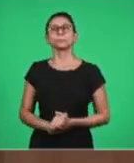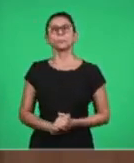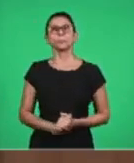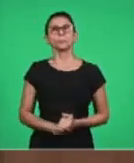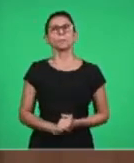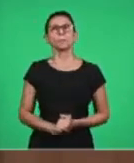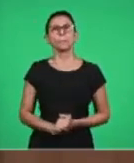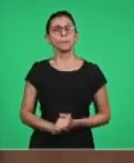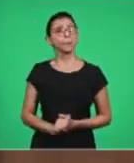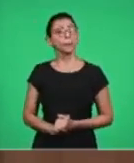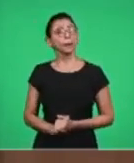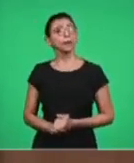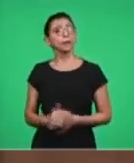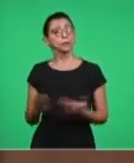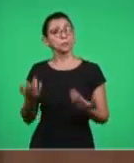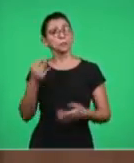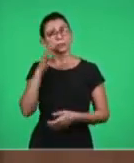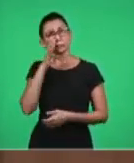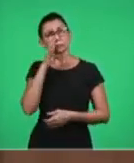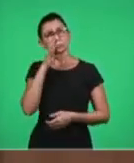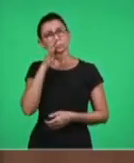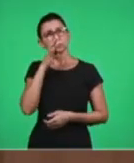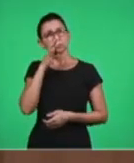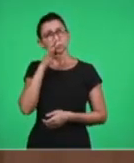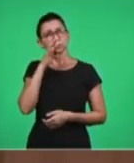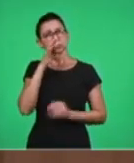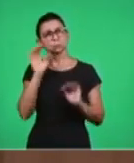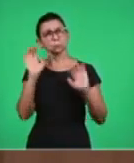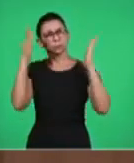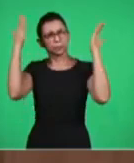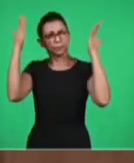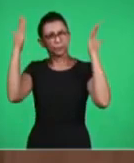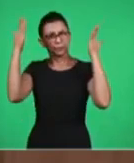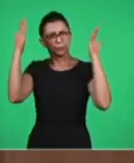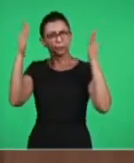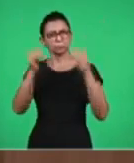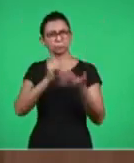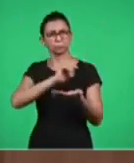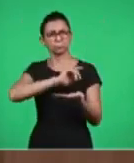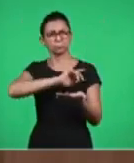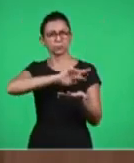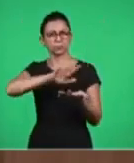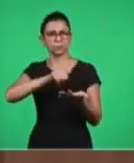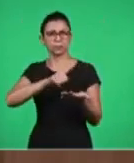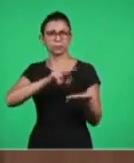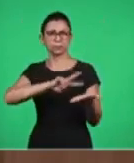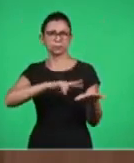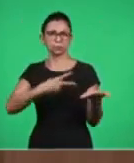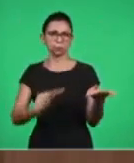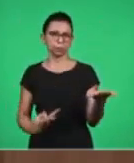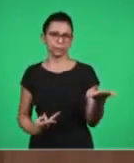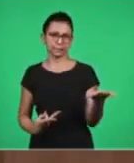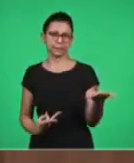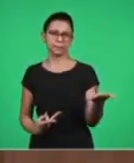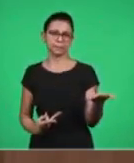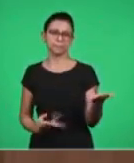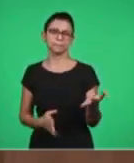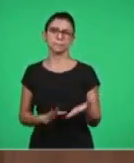way, with the transmission that was made in many languages,